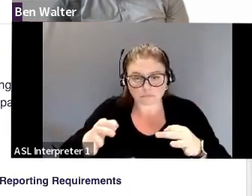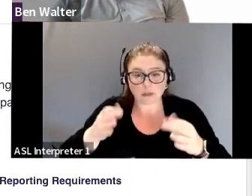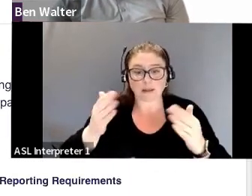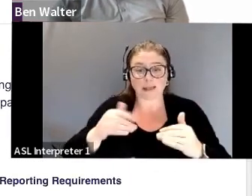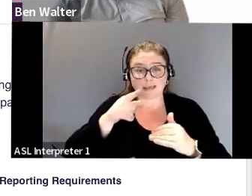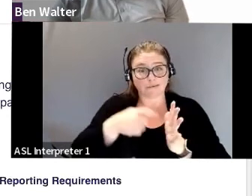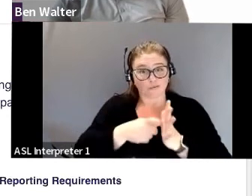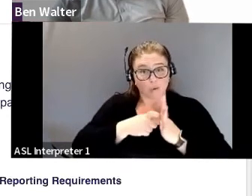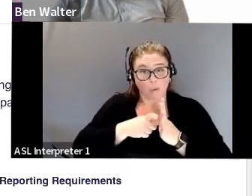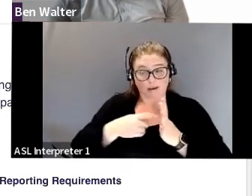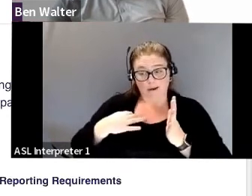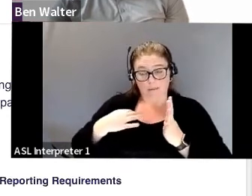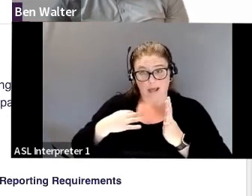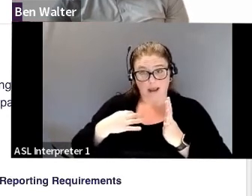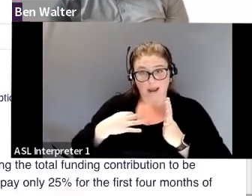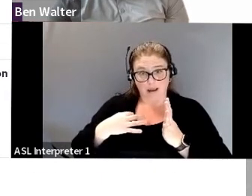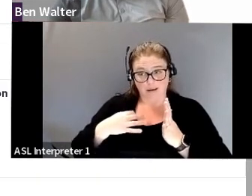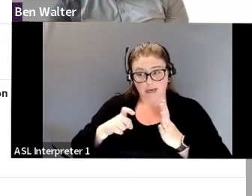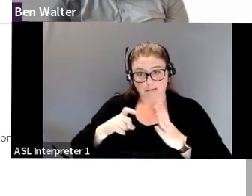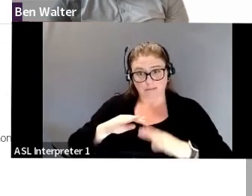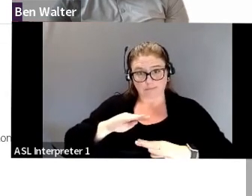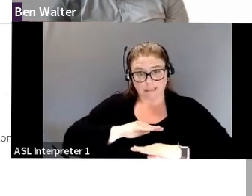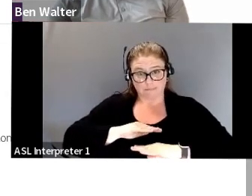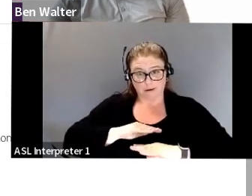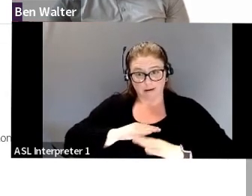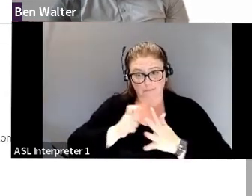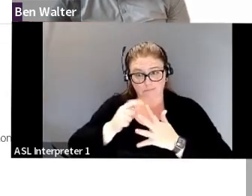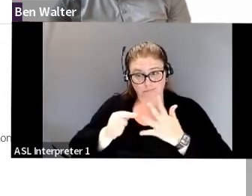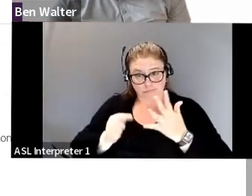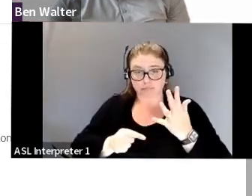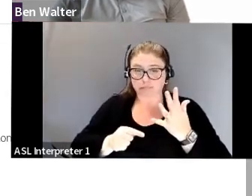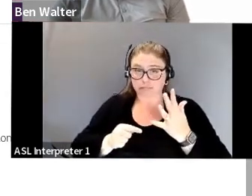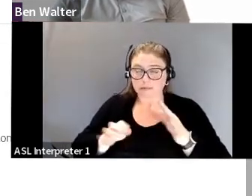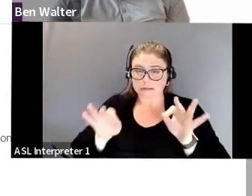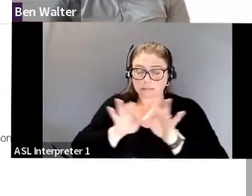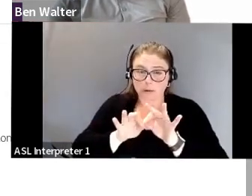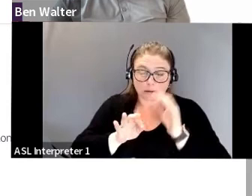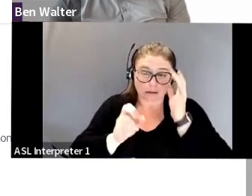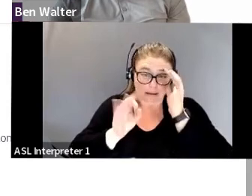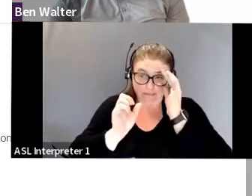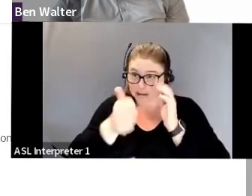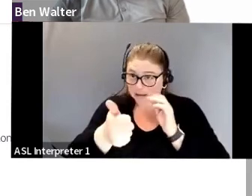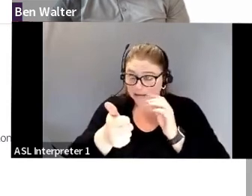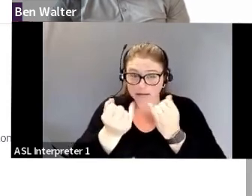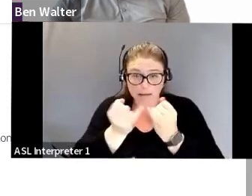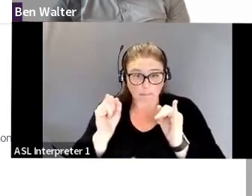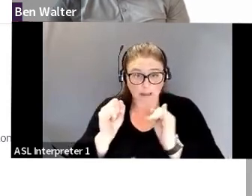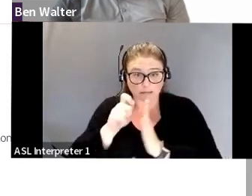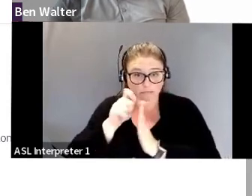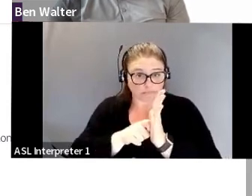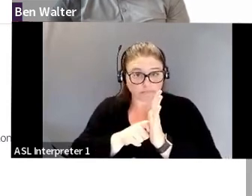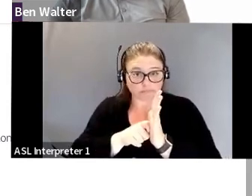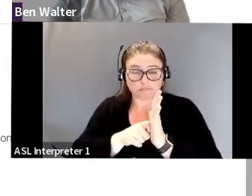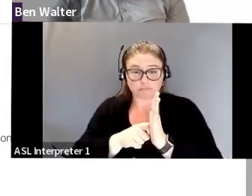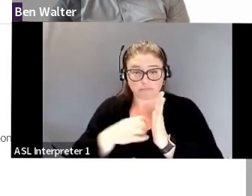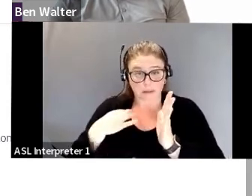about that are super, super important for you to feel comfortable and confident to apply. Now, if you'd like to apply on your own, all you have to do is once you find the program